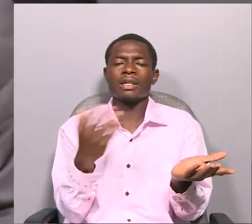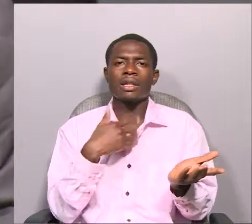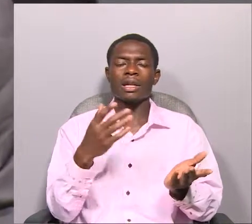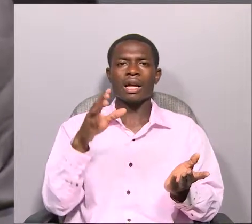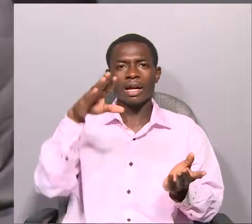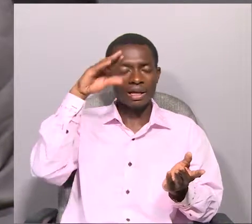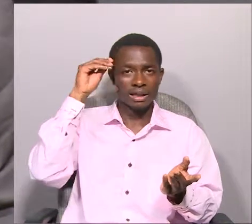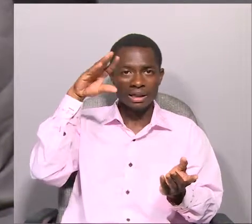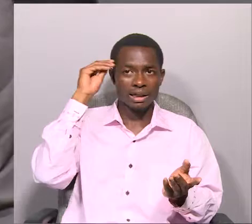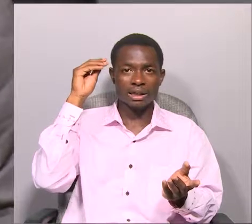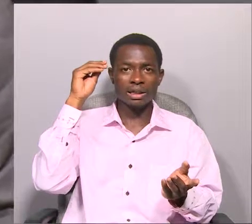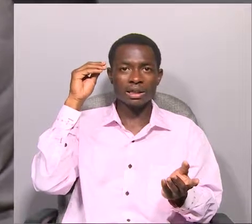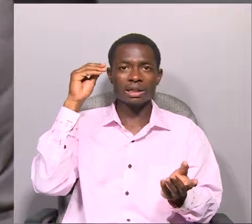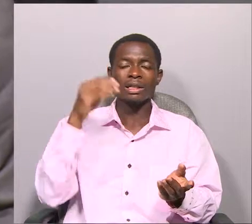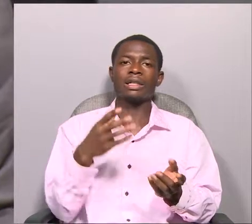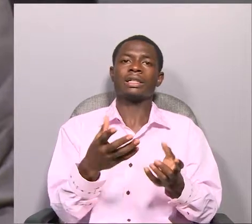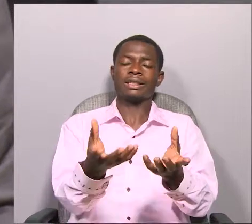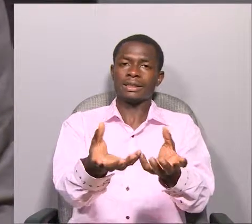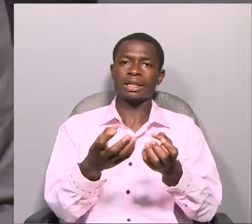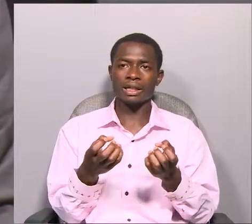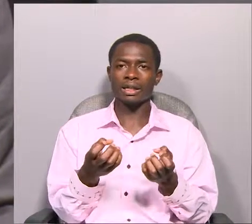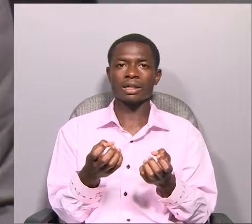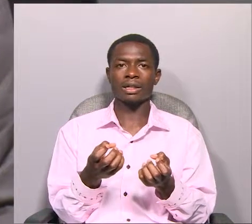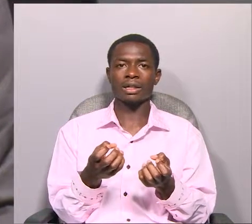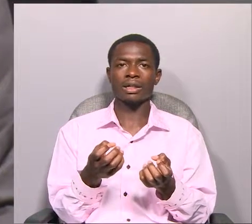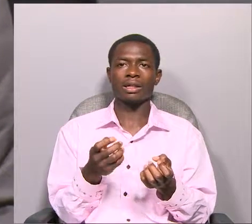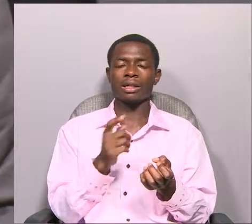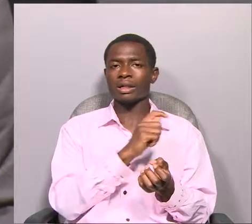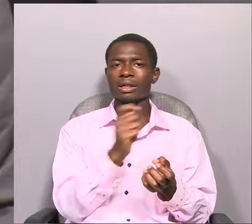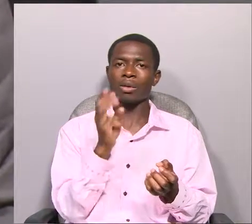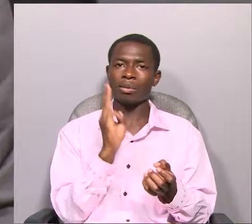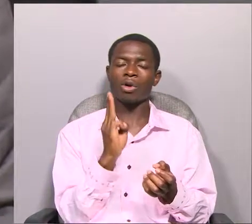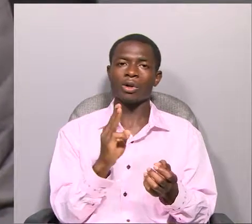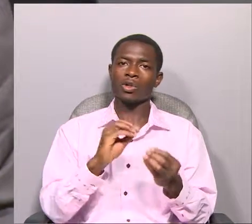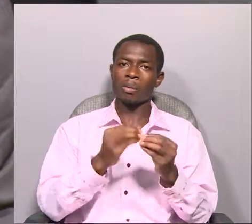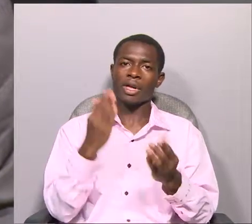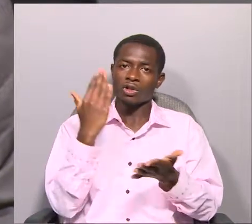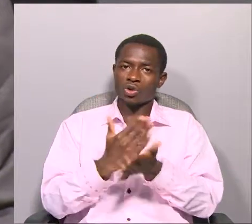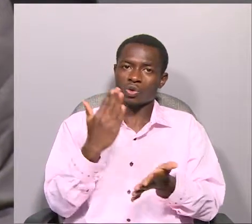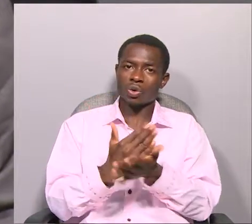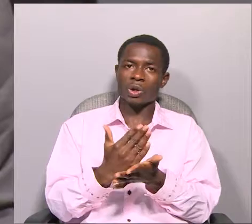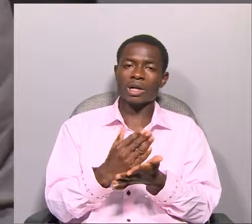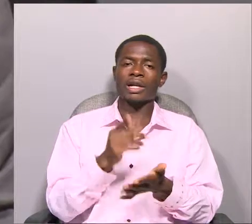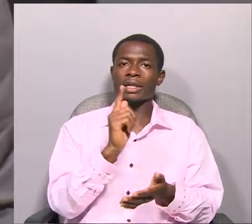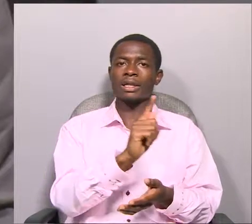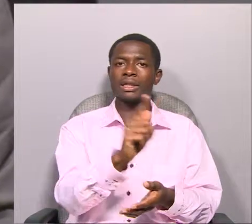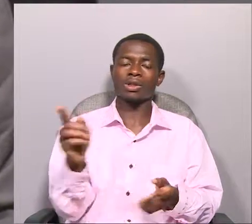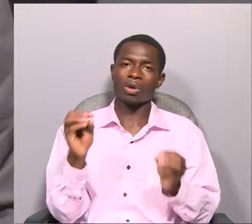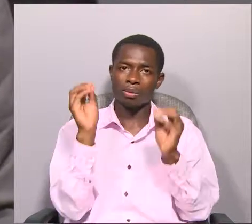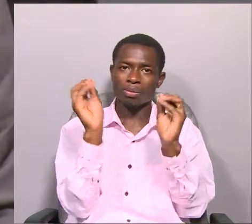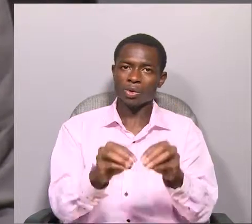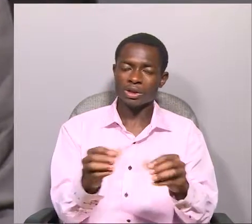our legislature has taken the trouble to make sure that we put in